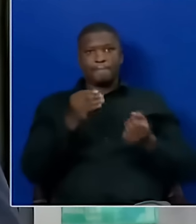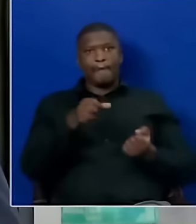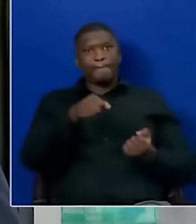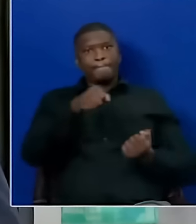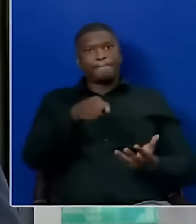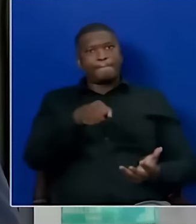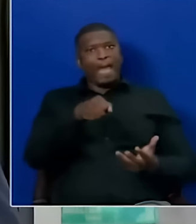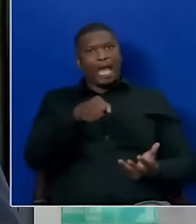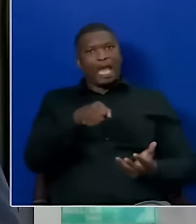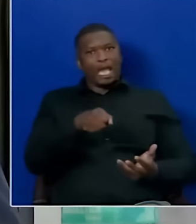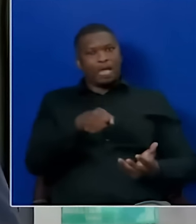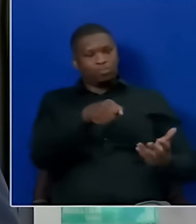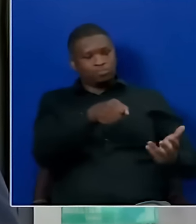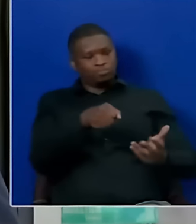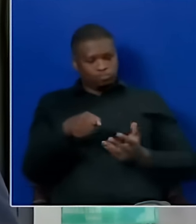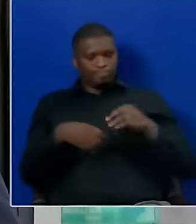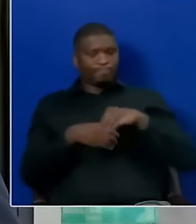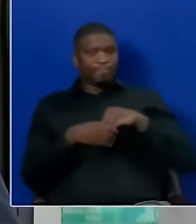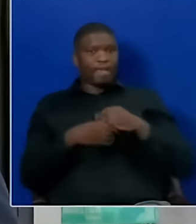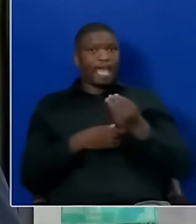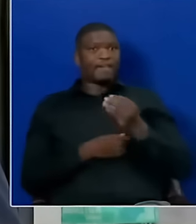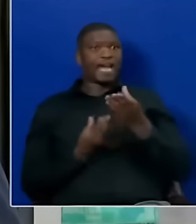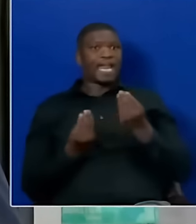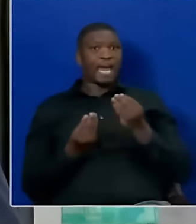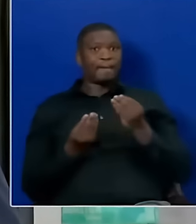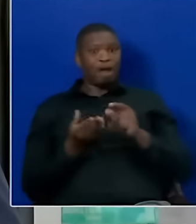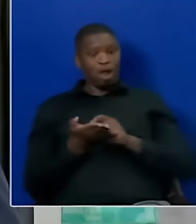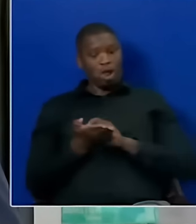the following number, marked inter alia.